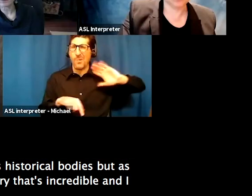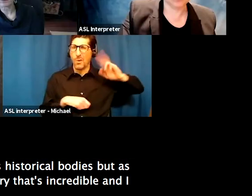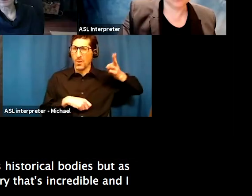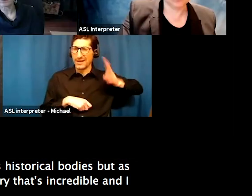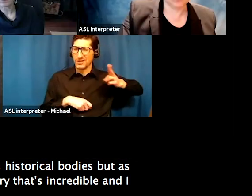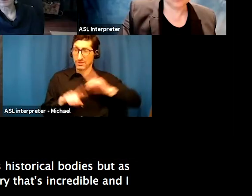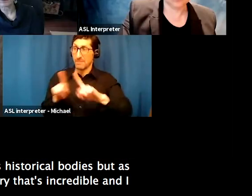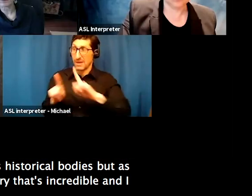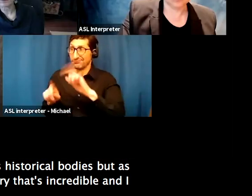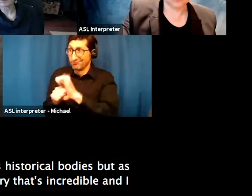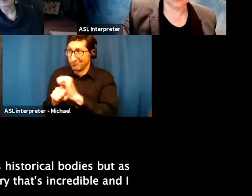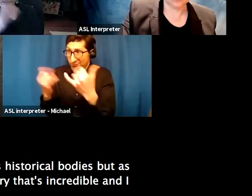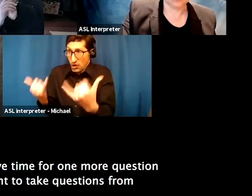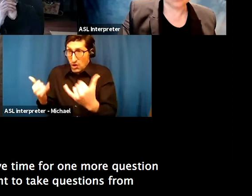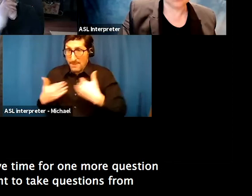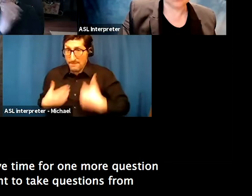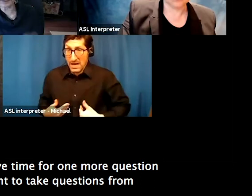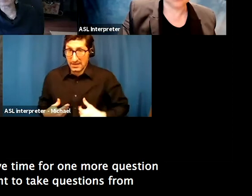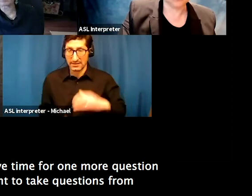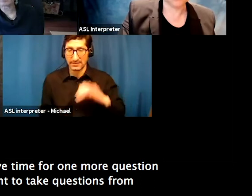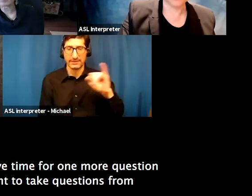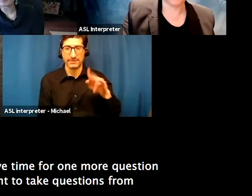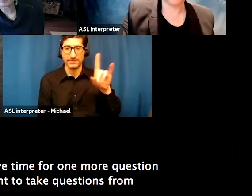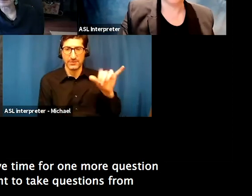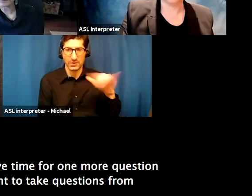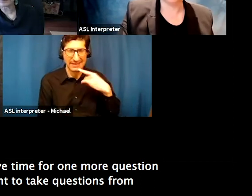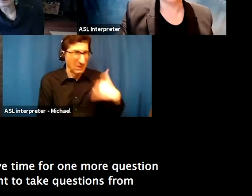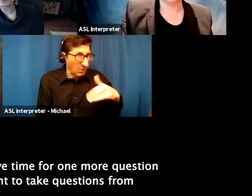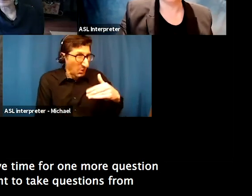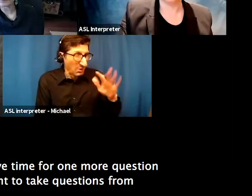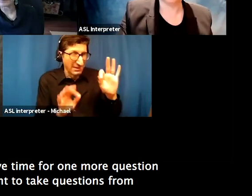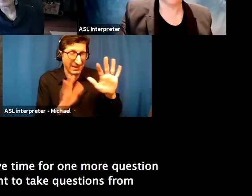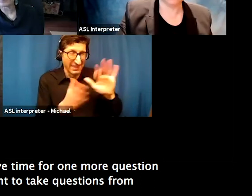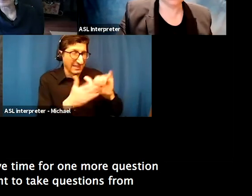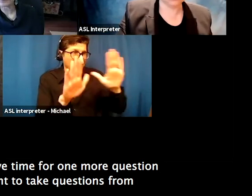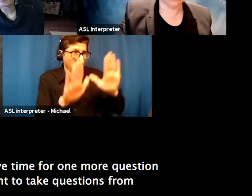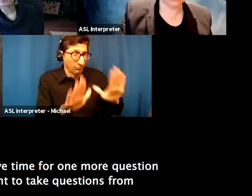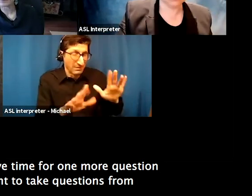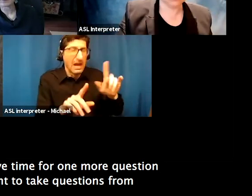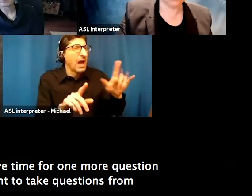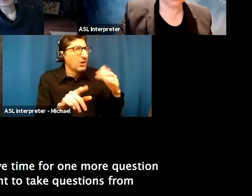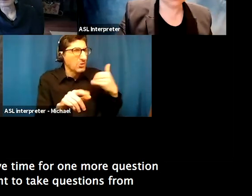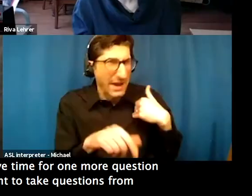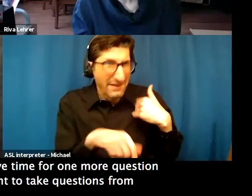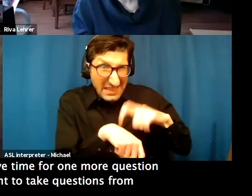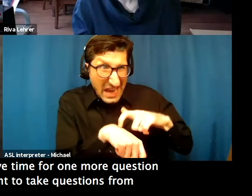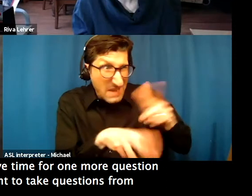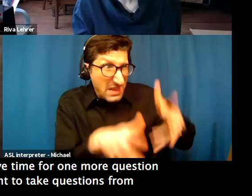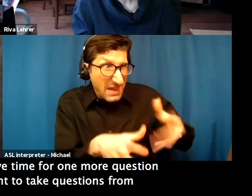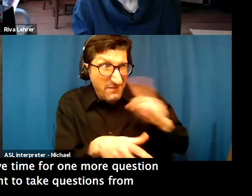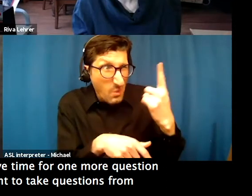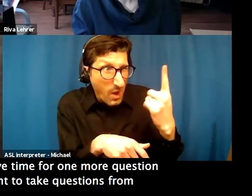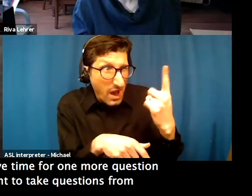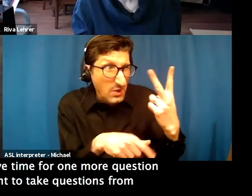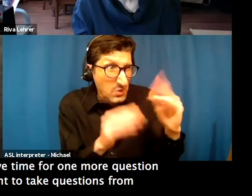That's, um, that's very, that's incredible. And I want to ask, do we have time for one more question or two questions? Um, I